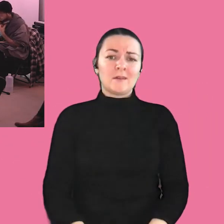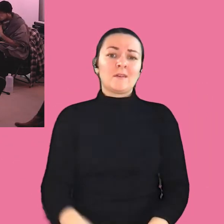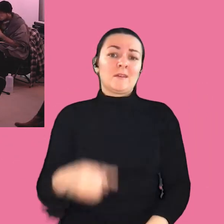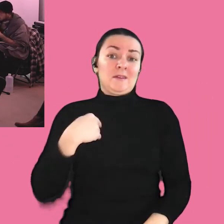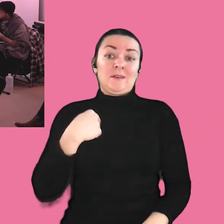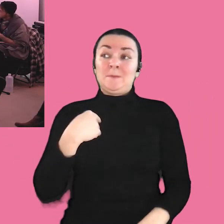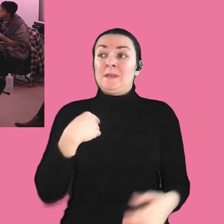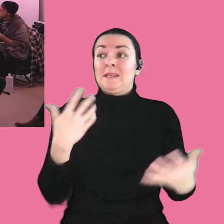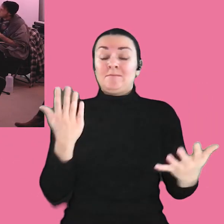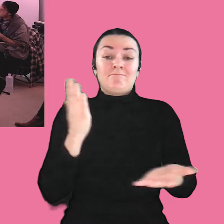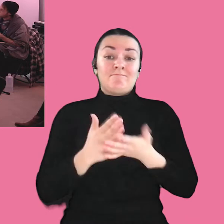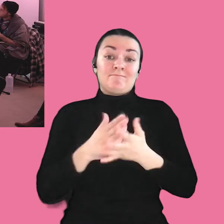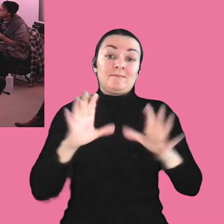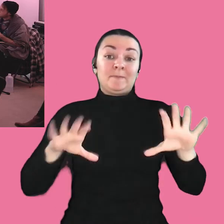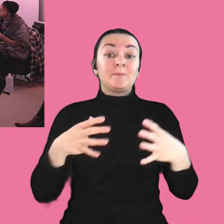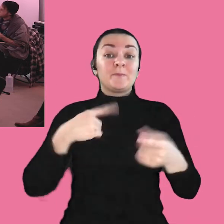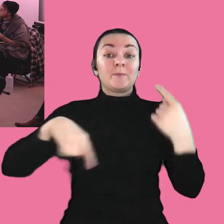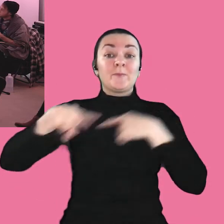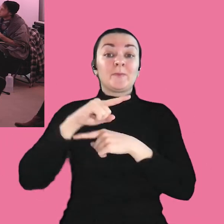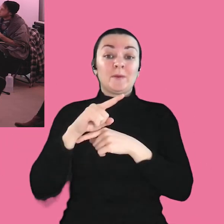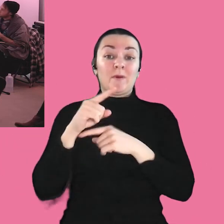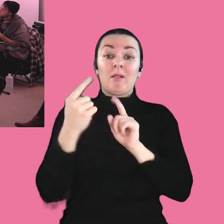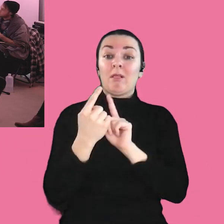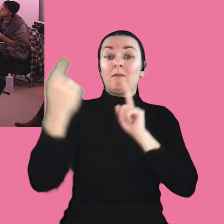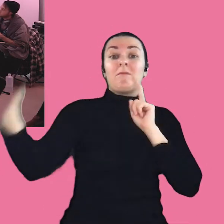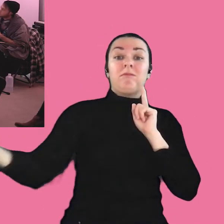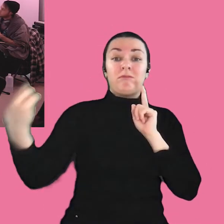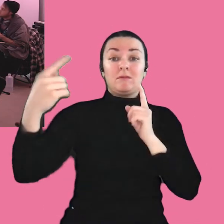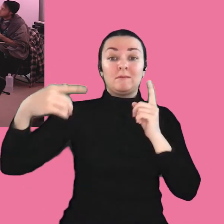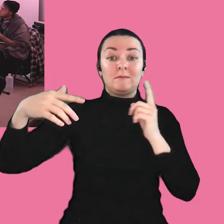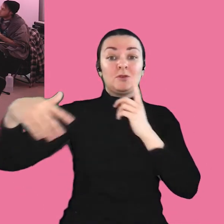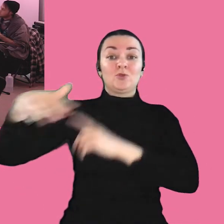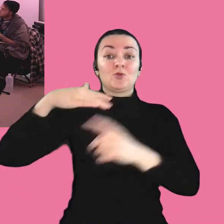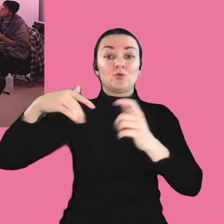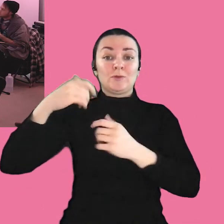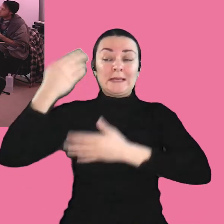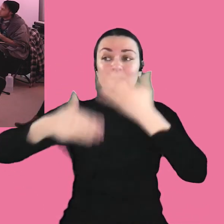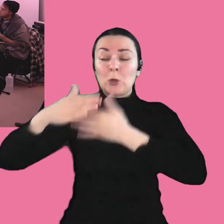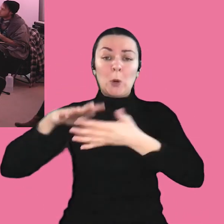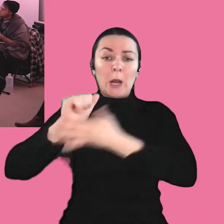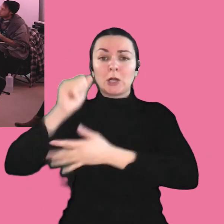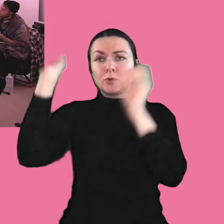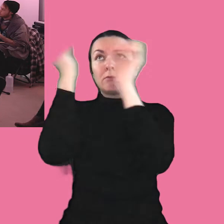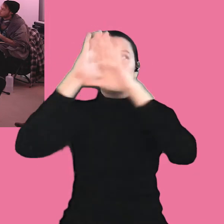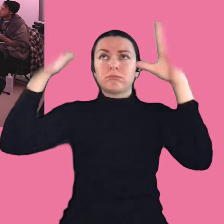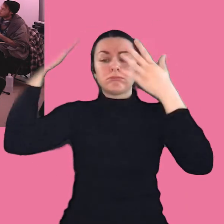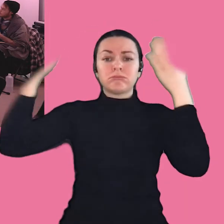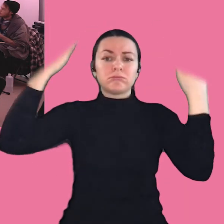evil tell people they can cure illnesses. It's very the scientific basis for Western pharmacology. But I want all of this to